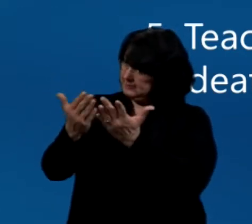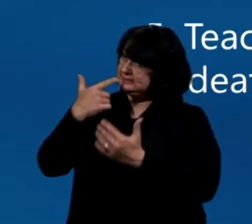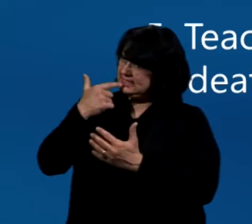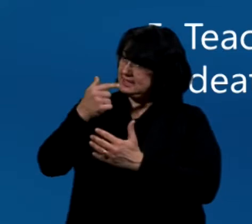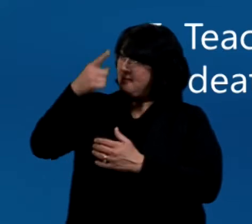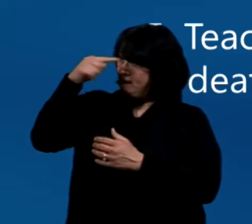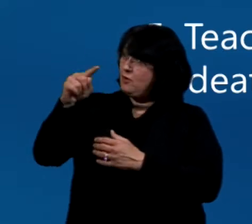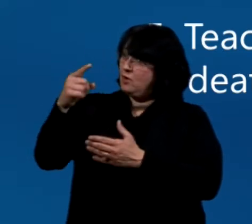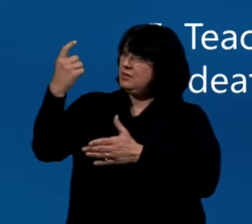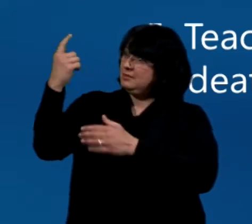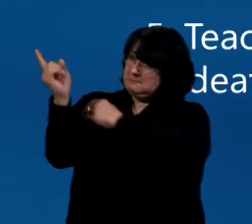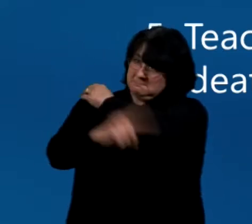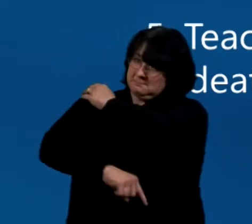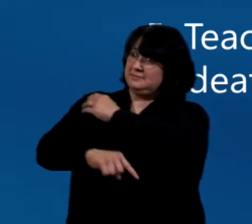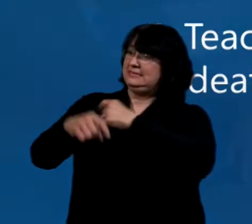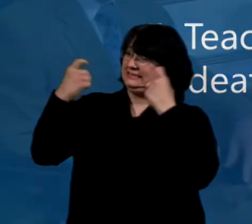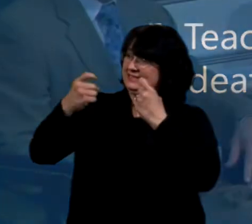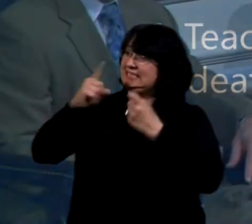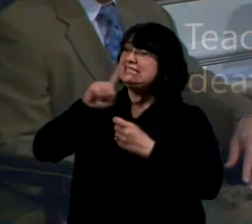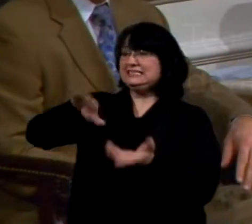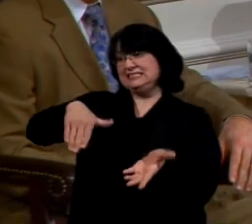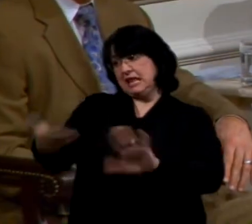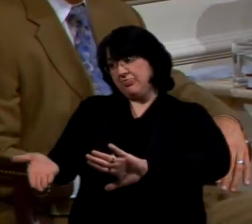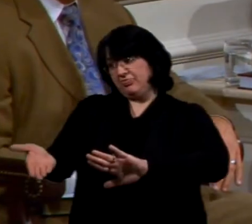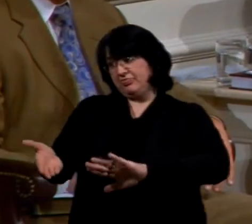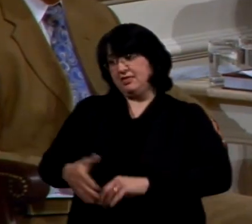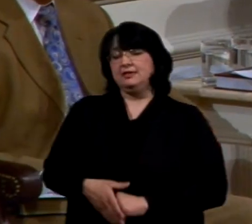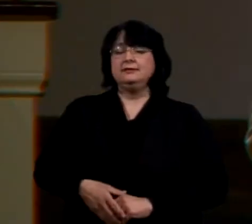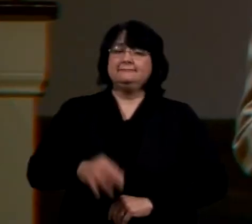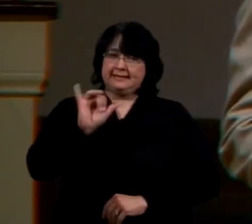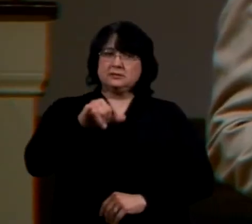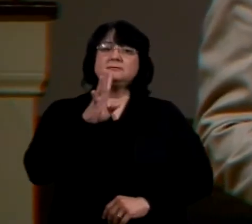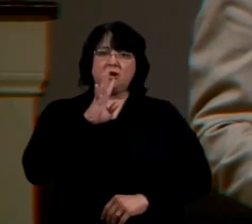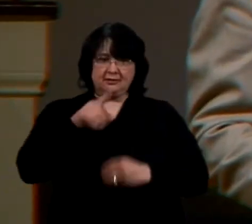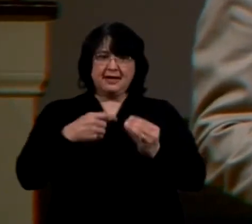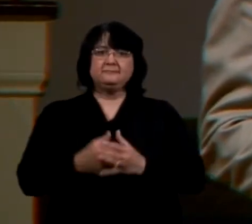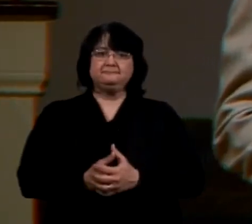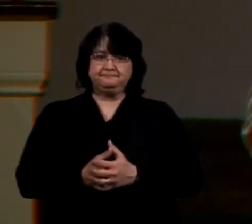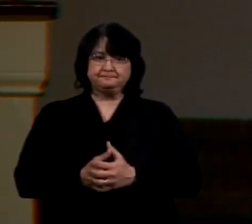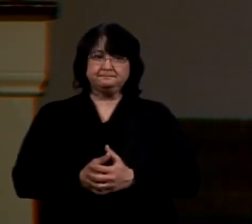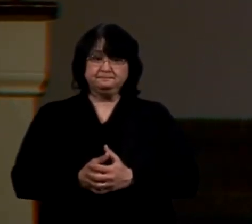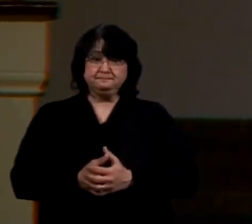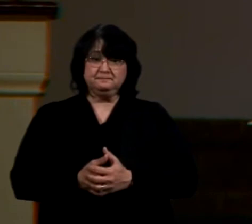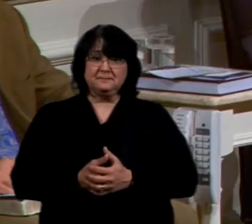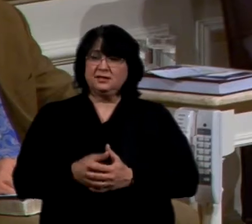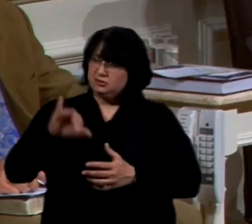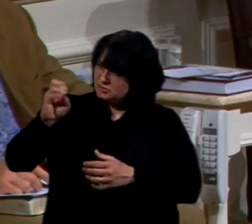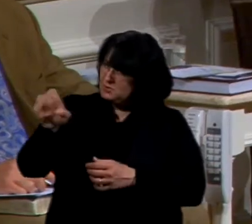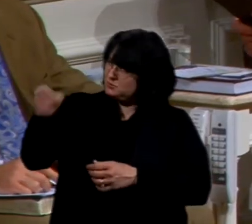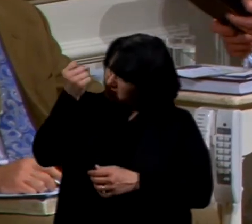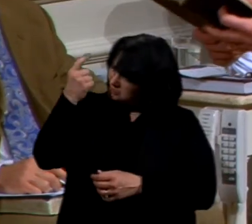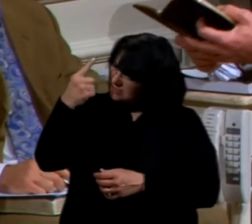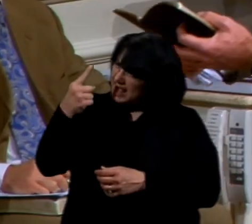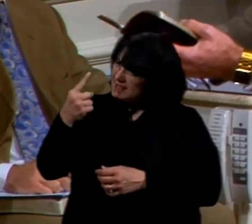of sin is death. And I'm going to stop right there because that's what I'm talking about. Joe, do you get that? For the wages